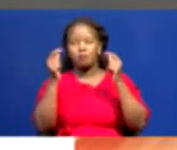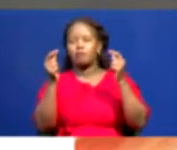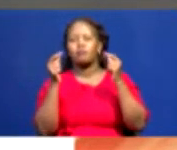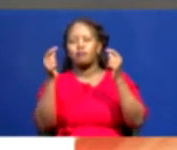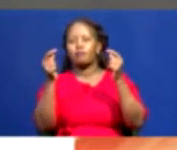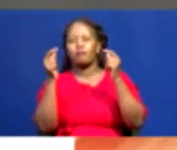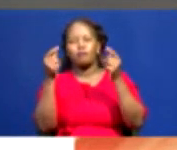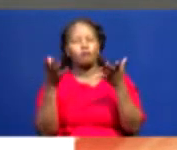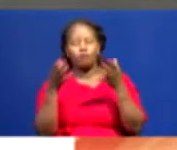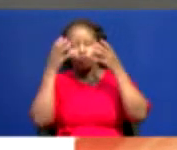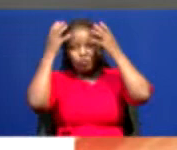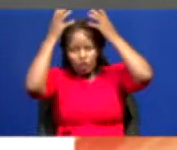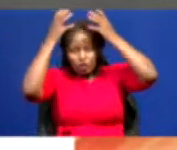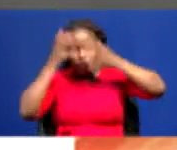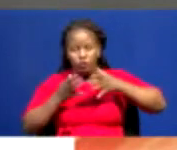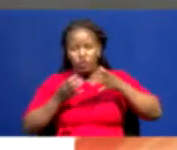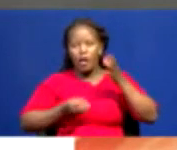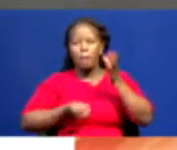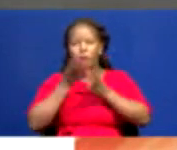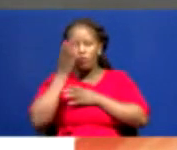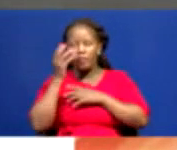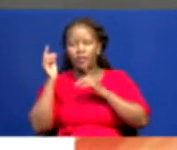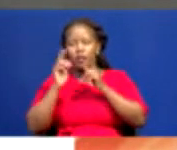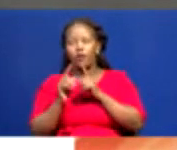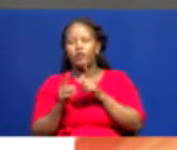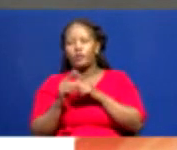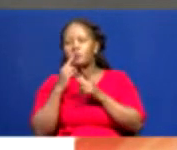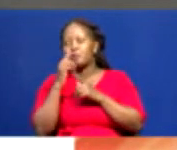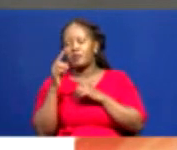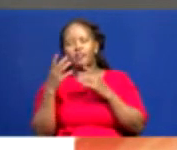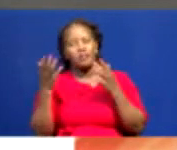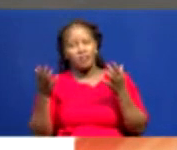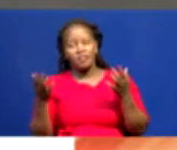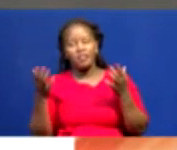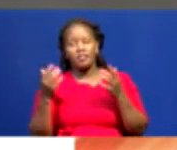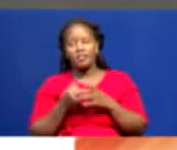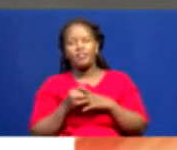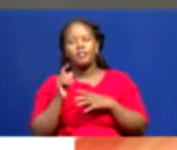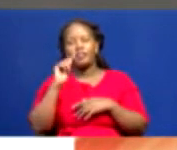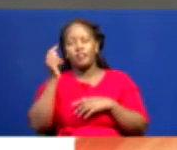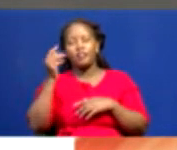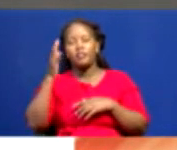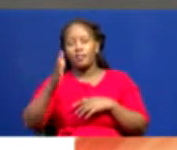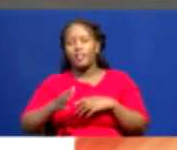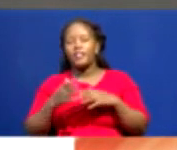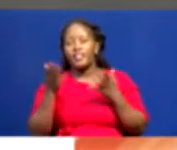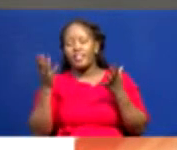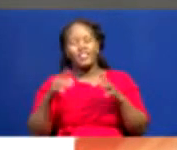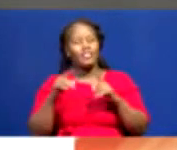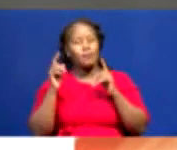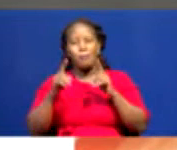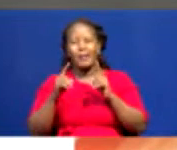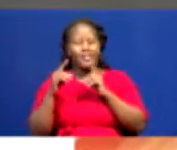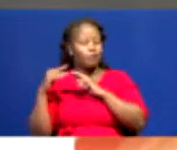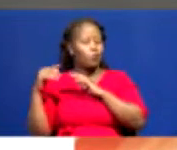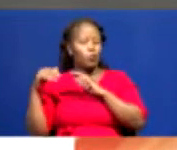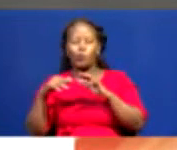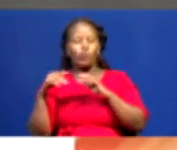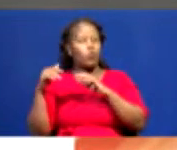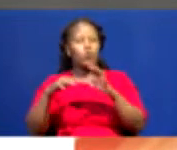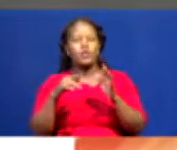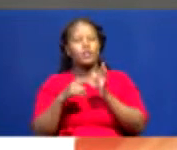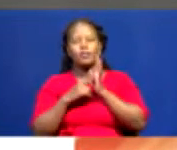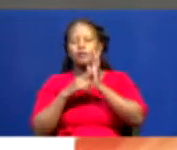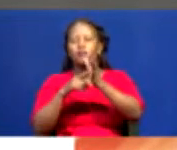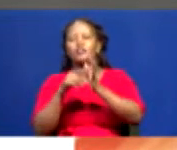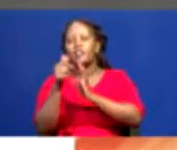the Sufuria movement, and at the same time they said that Kenyans should turn out and demonstrate in other parts